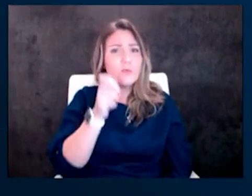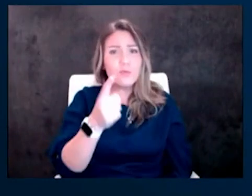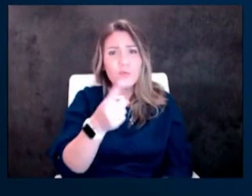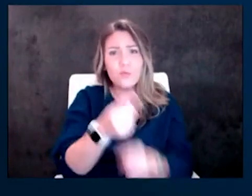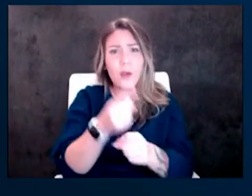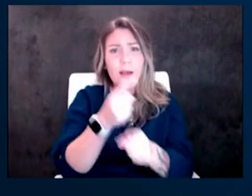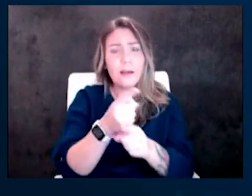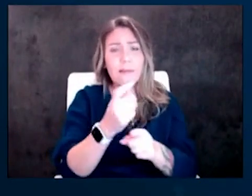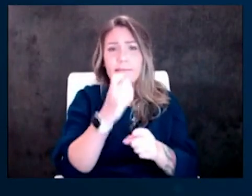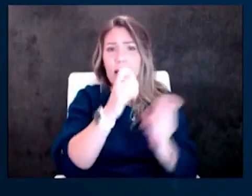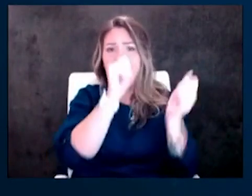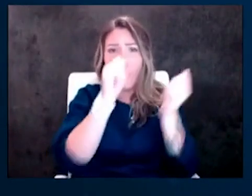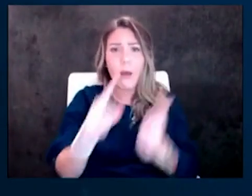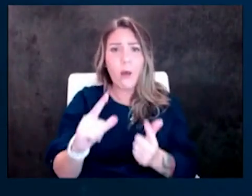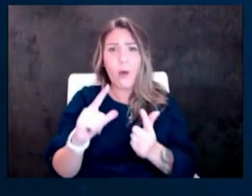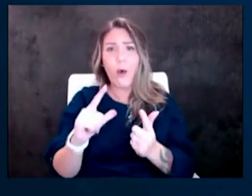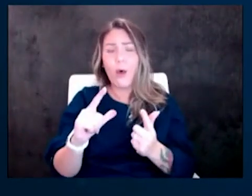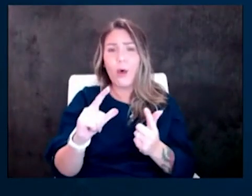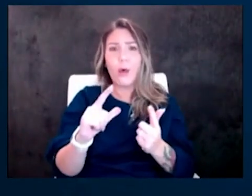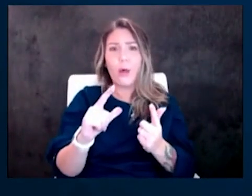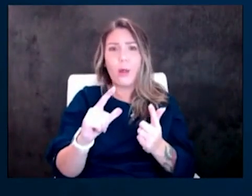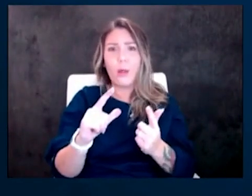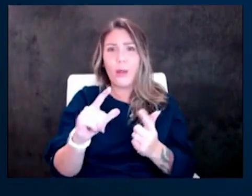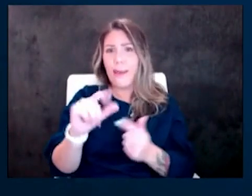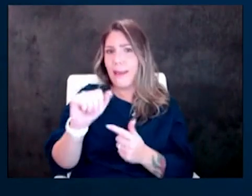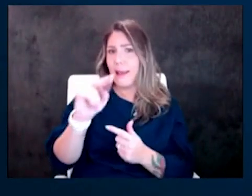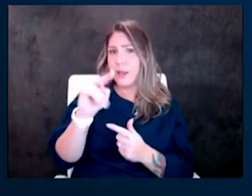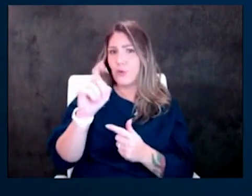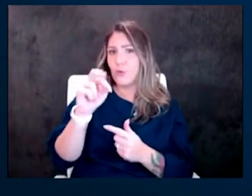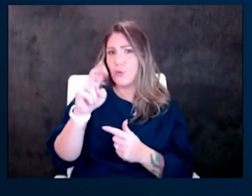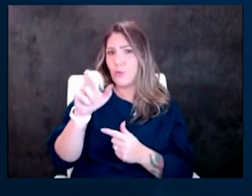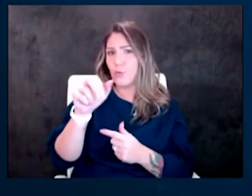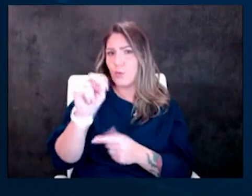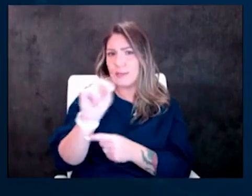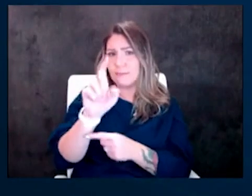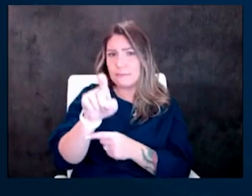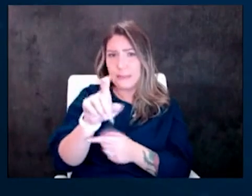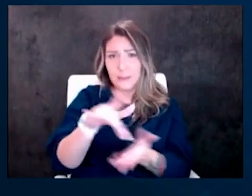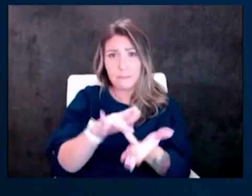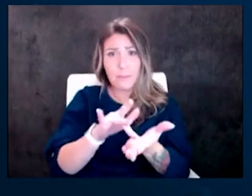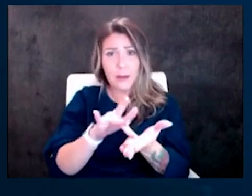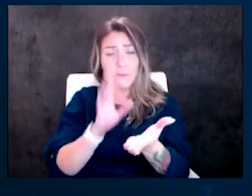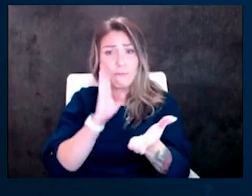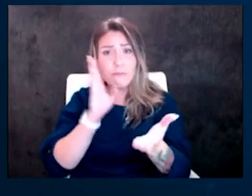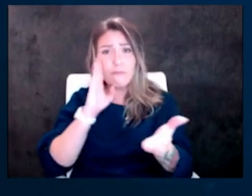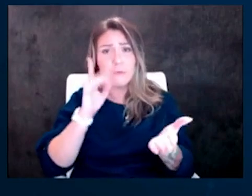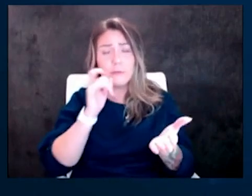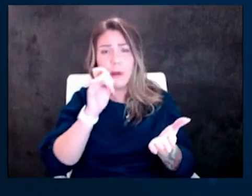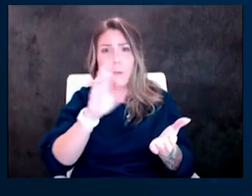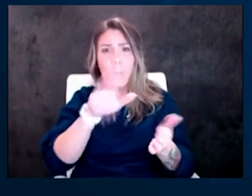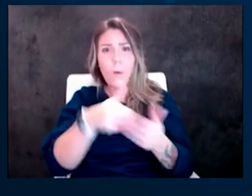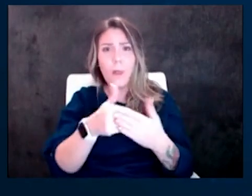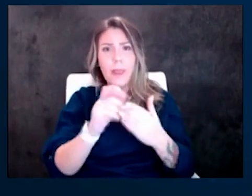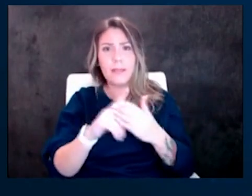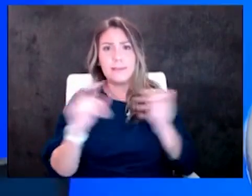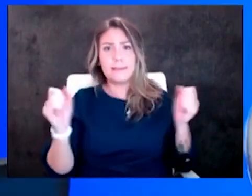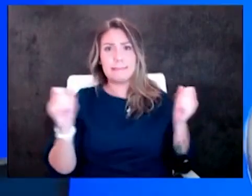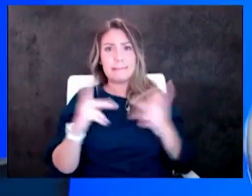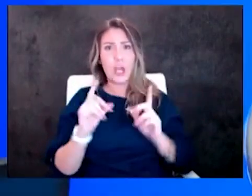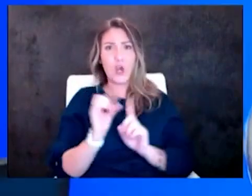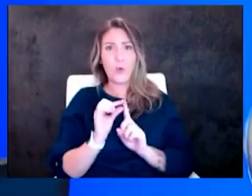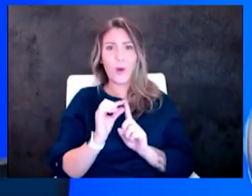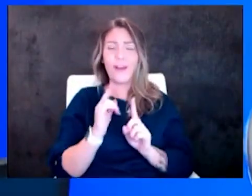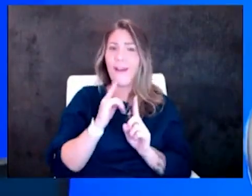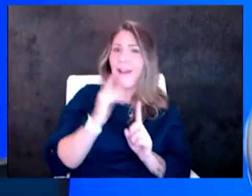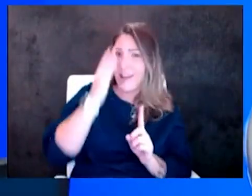all aneurysms need medical attention? They're not all as bad as they sound? Because that sounds like a scary word. I know. I